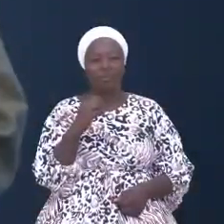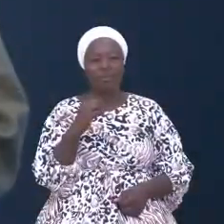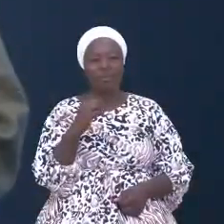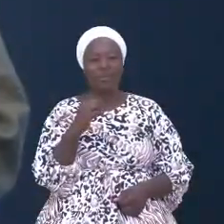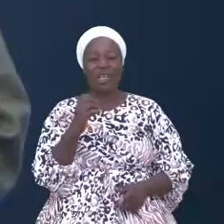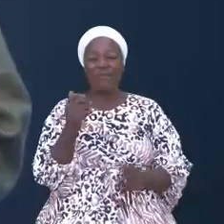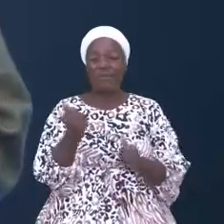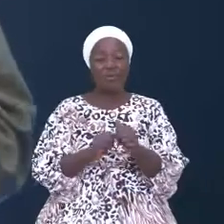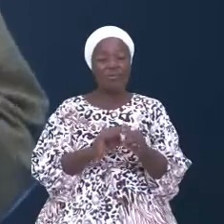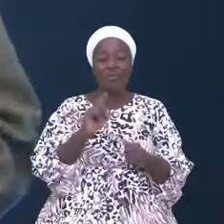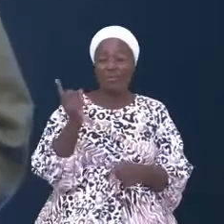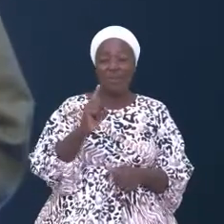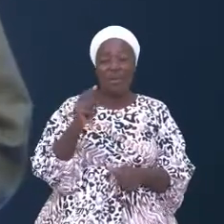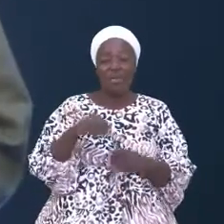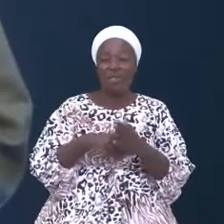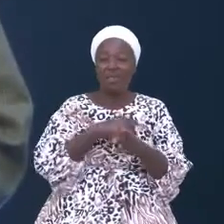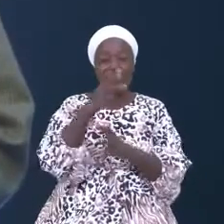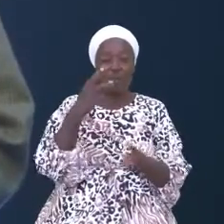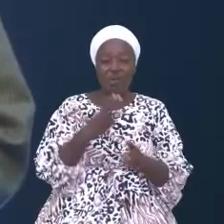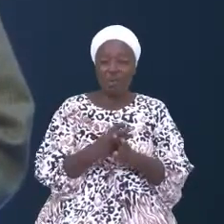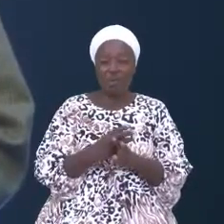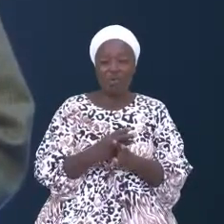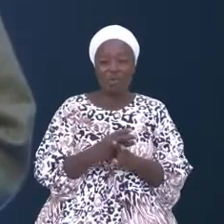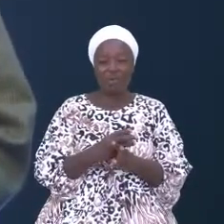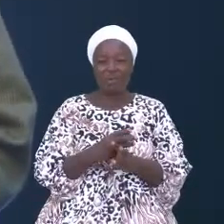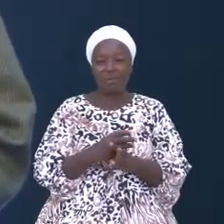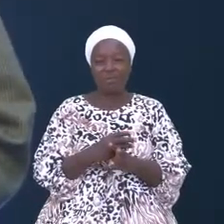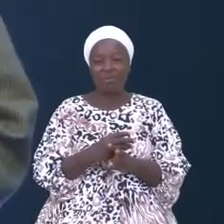Australia, New Zealand,